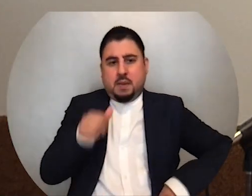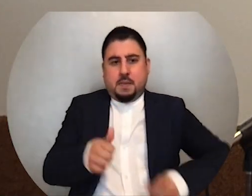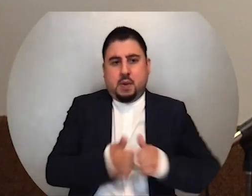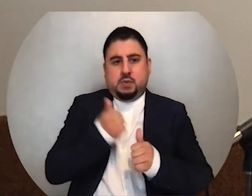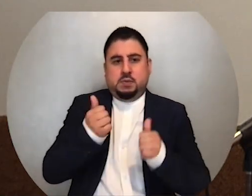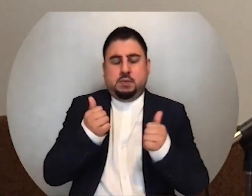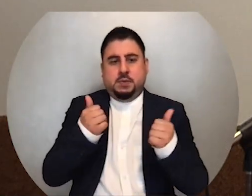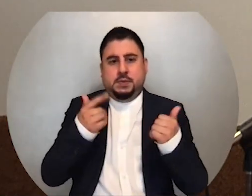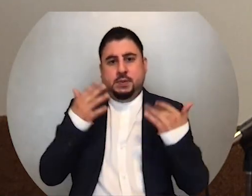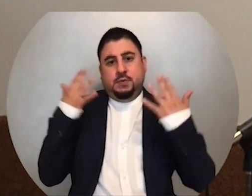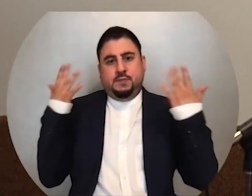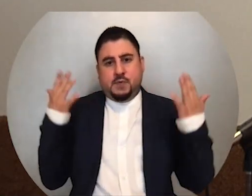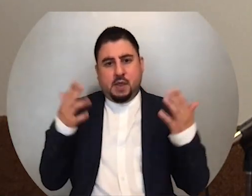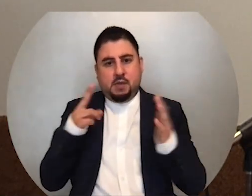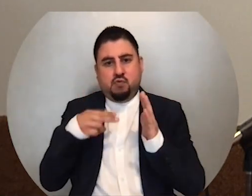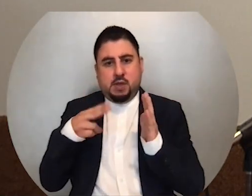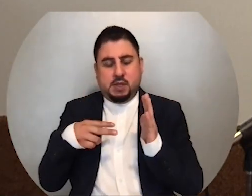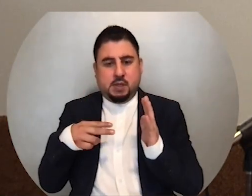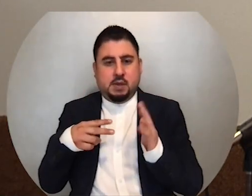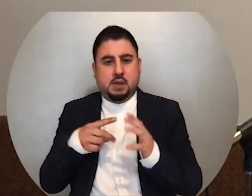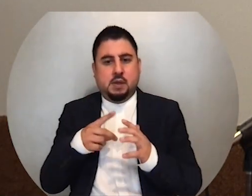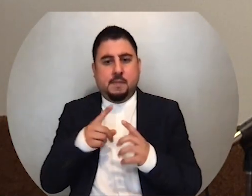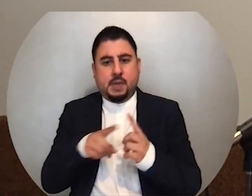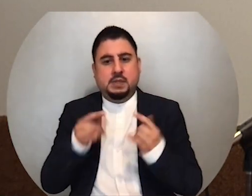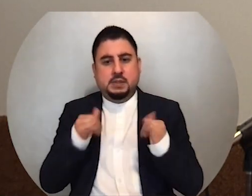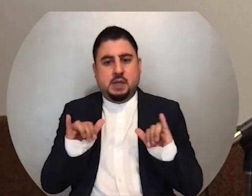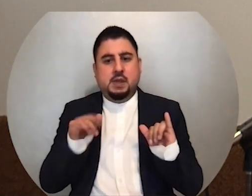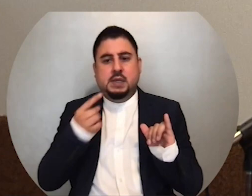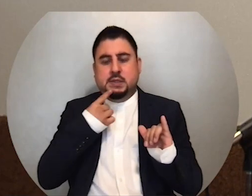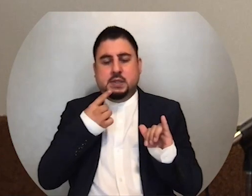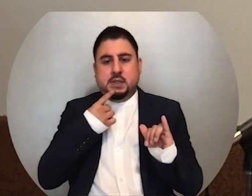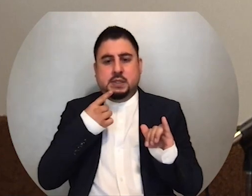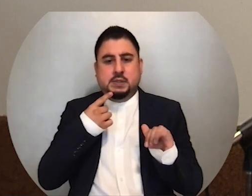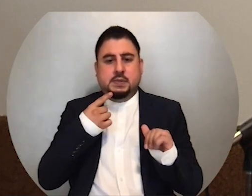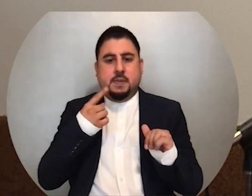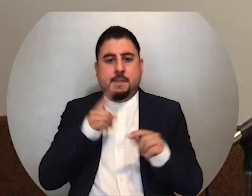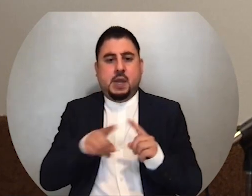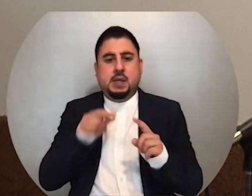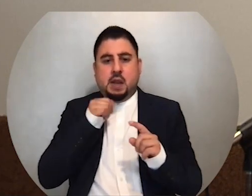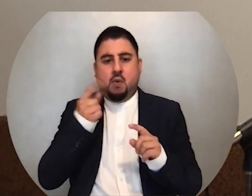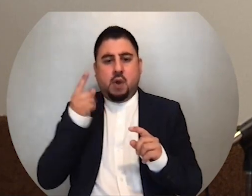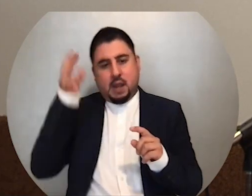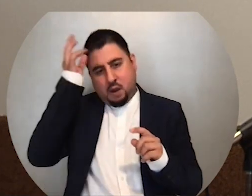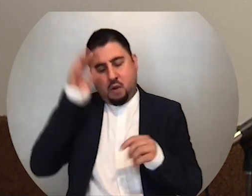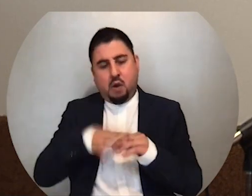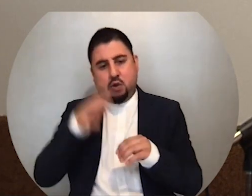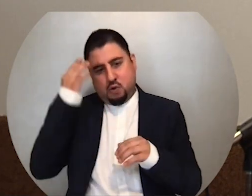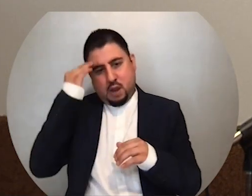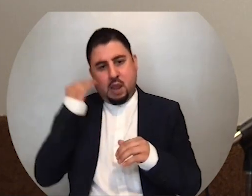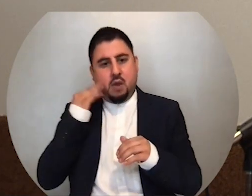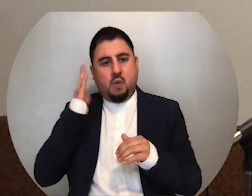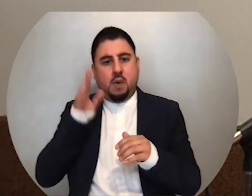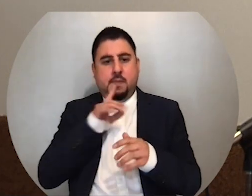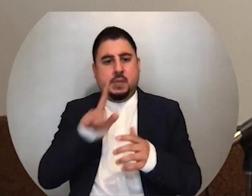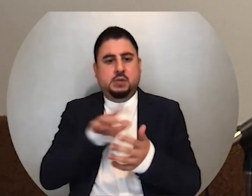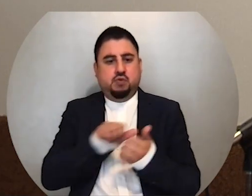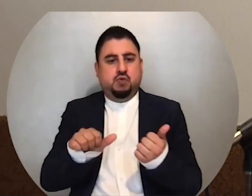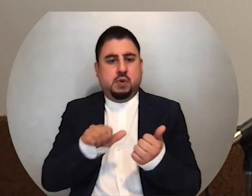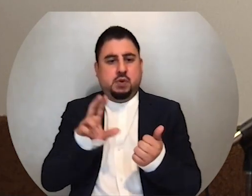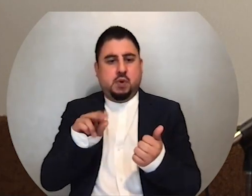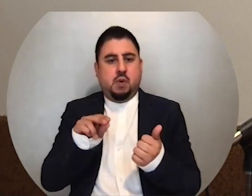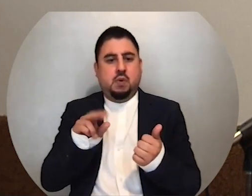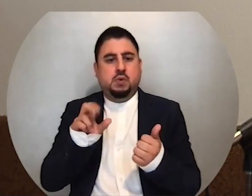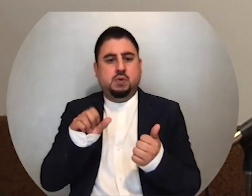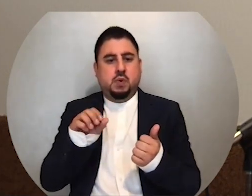cheery reading in the Gospels. And yet, he says, but not a hair on your head will be destroyed. You